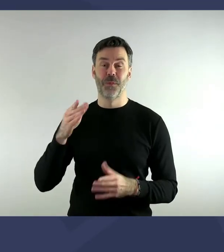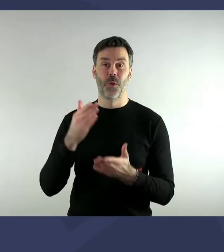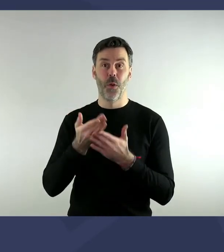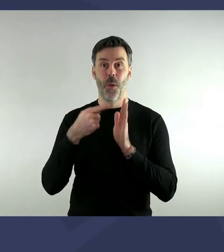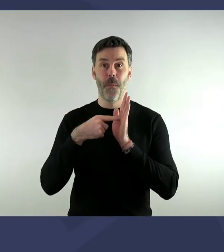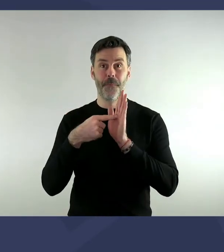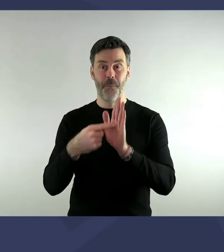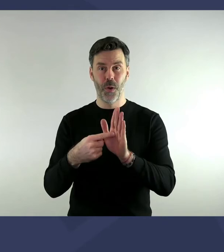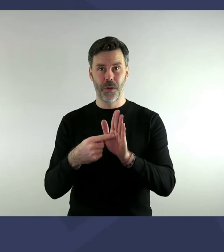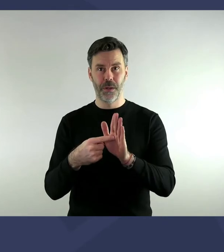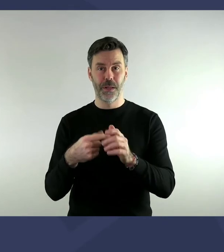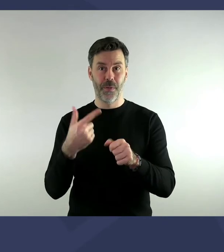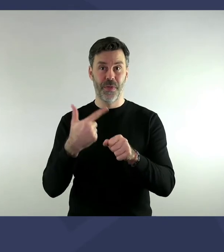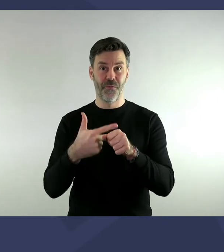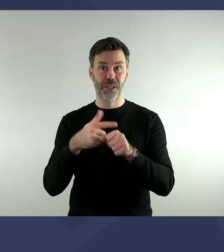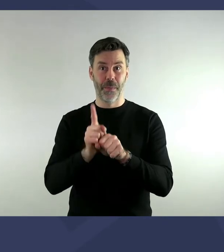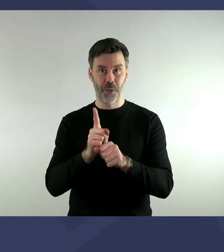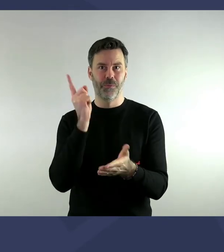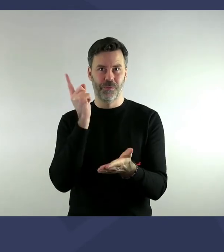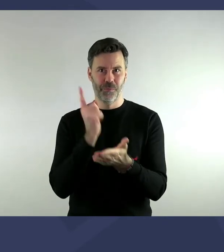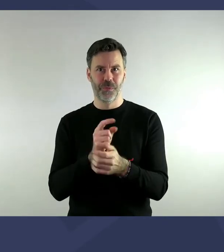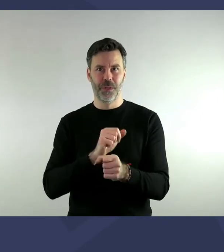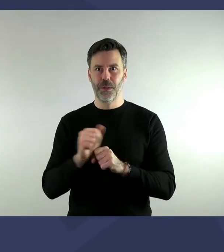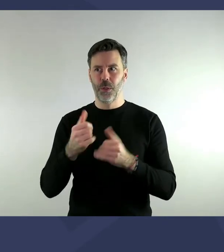Figurski in person, it's difficult